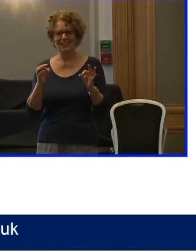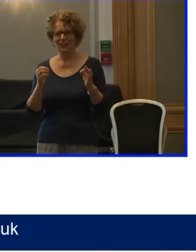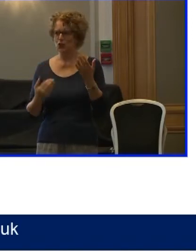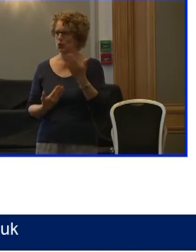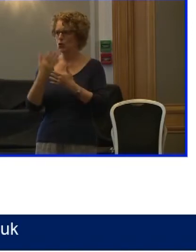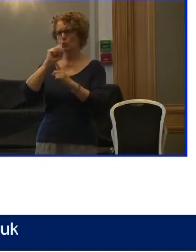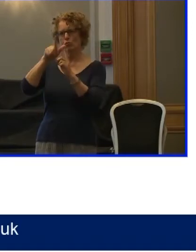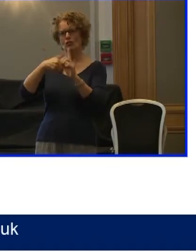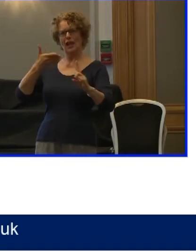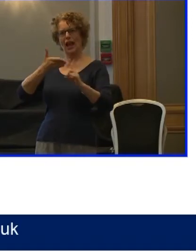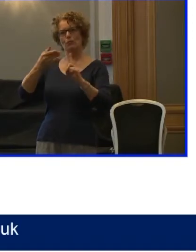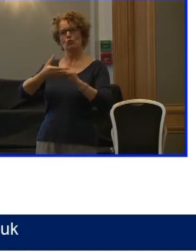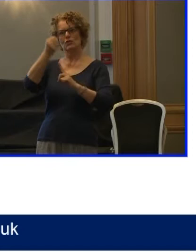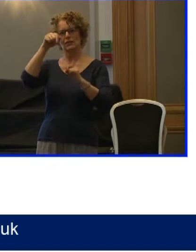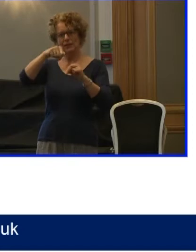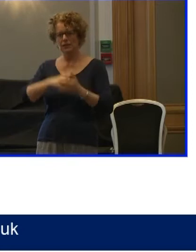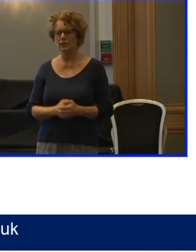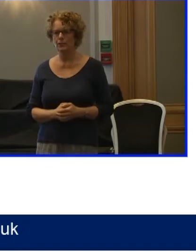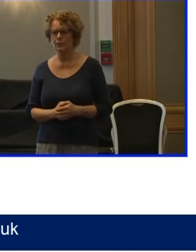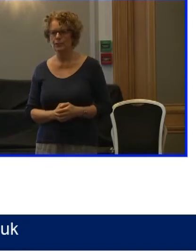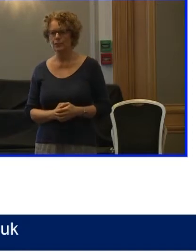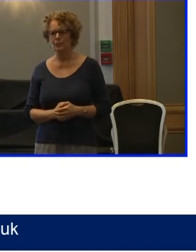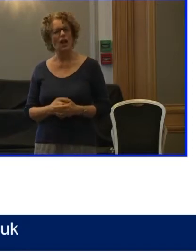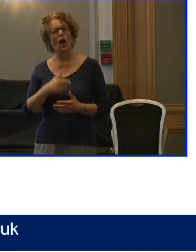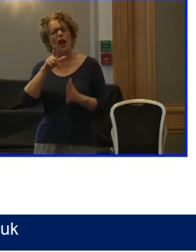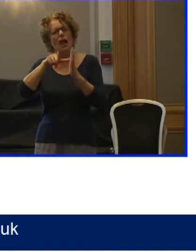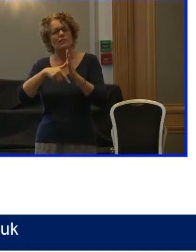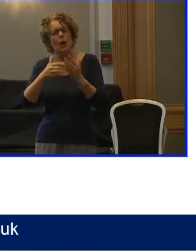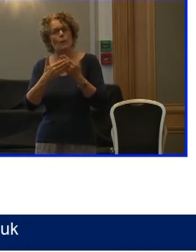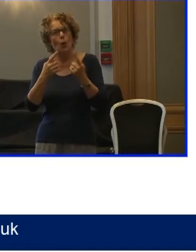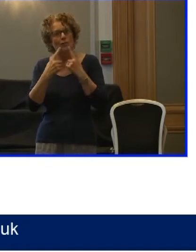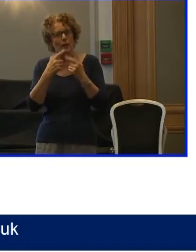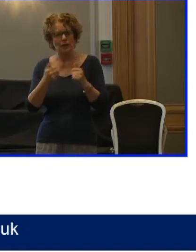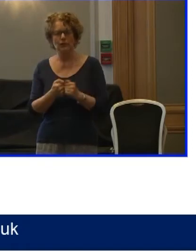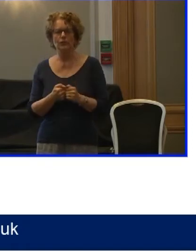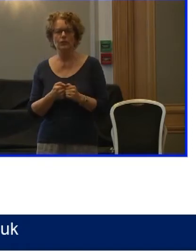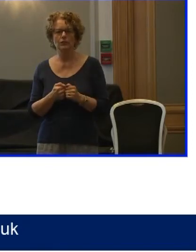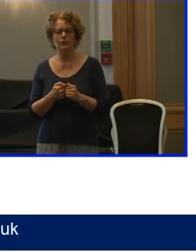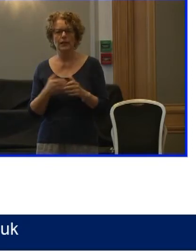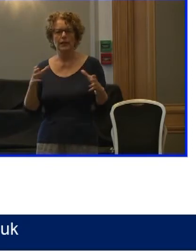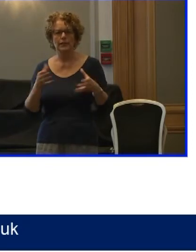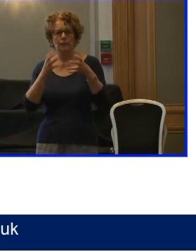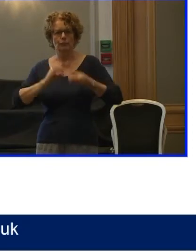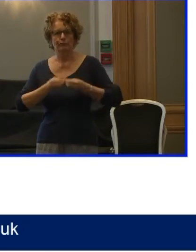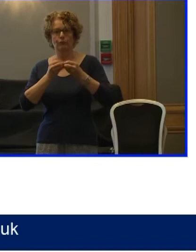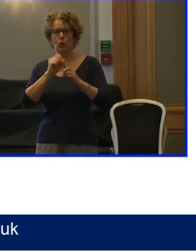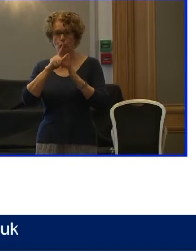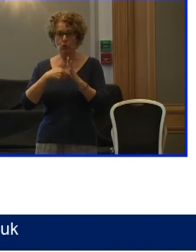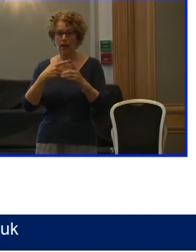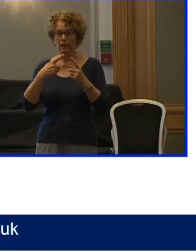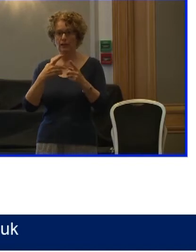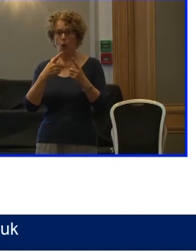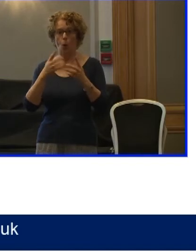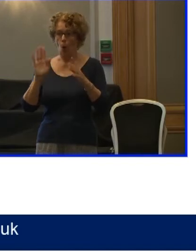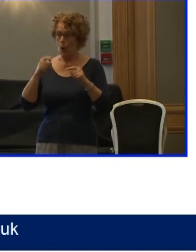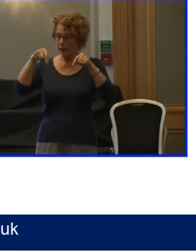is aiming for. As I say, there'll be lots more on that later, and the team who have produced this amazing project will all be here so you can have a